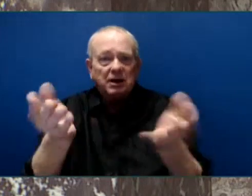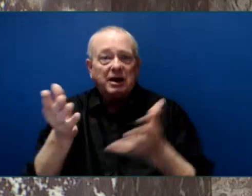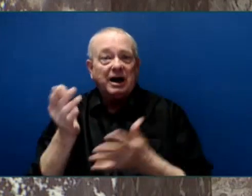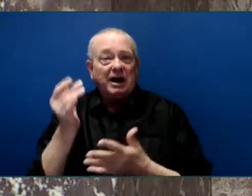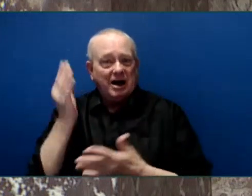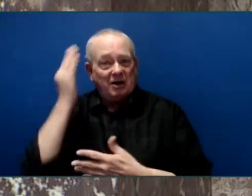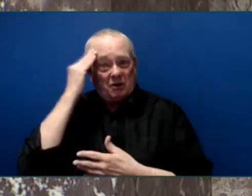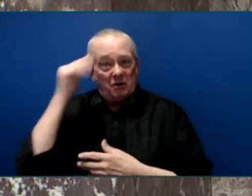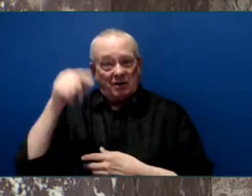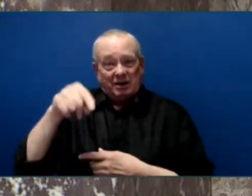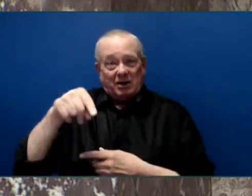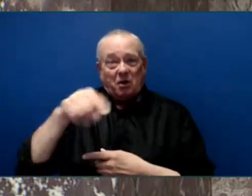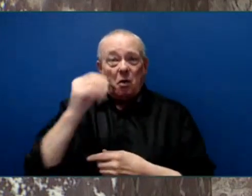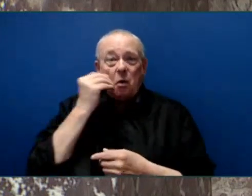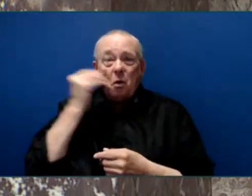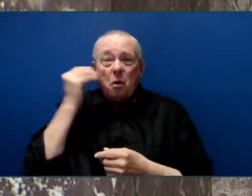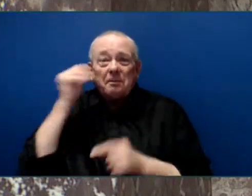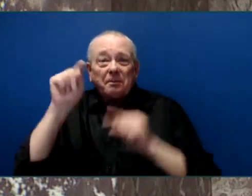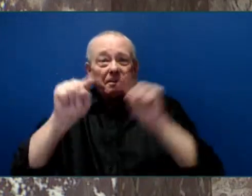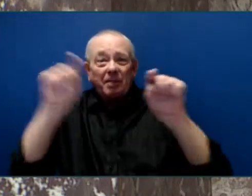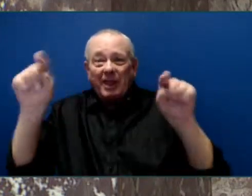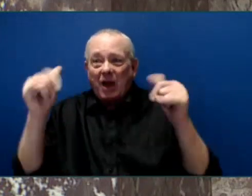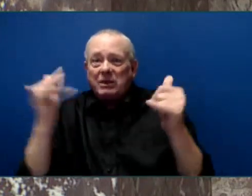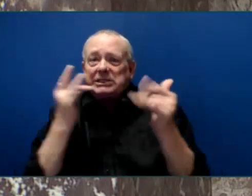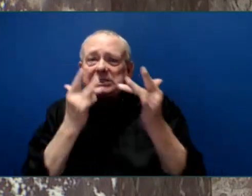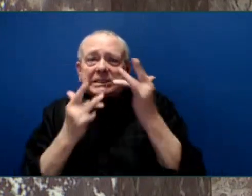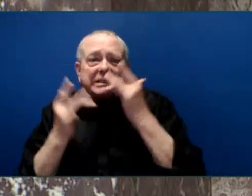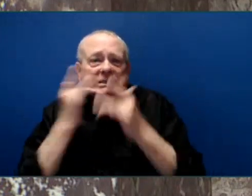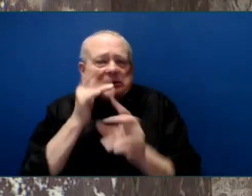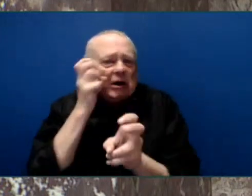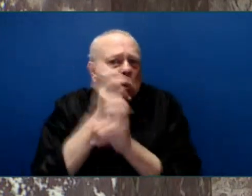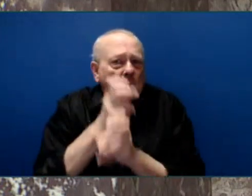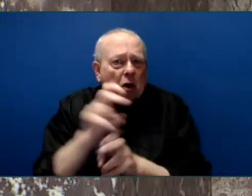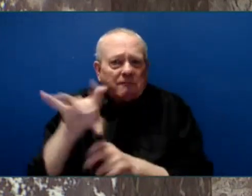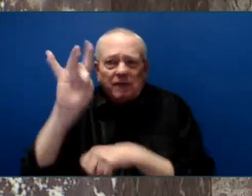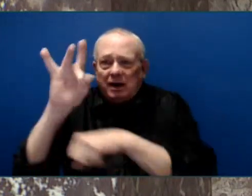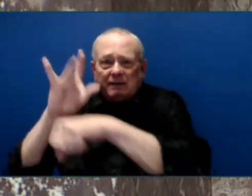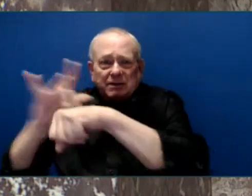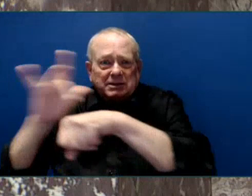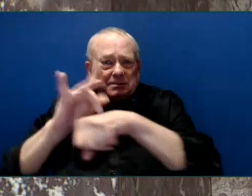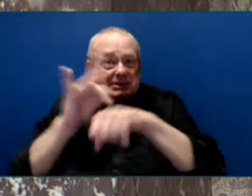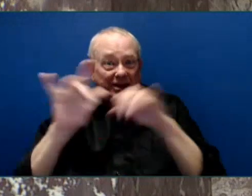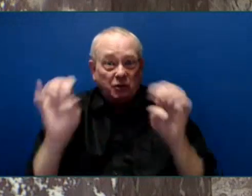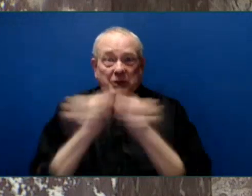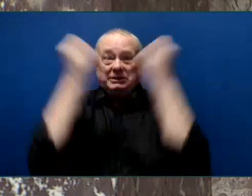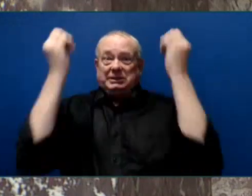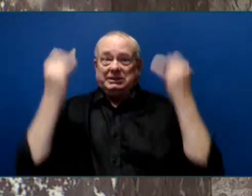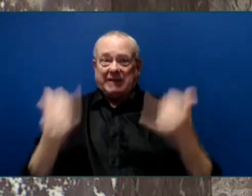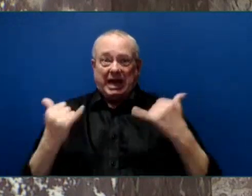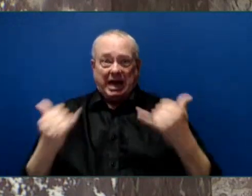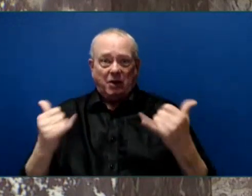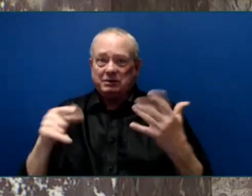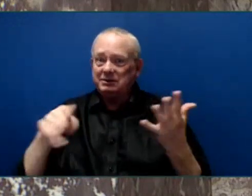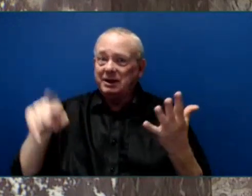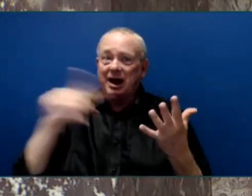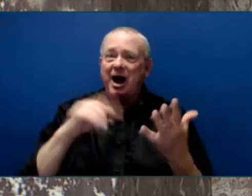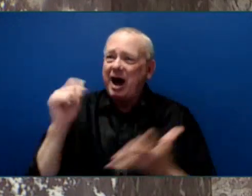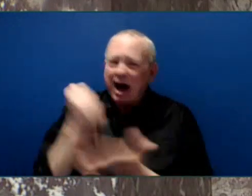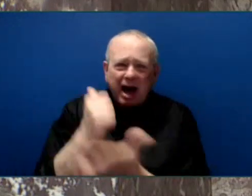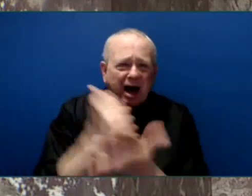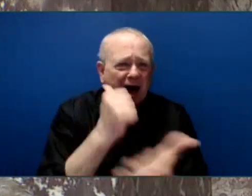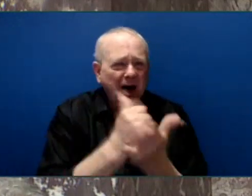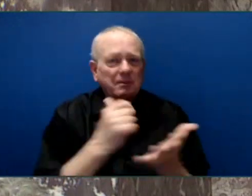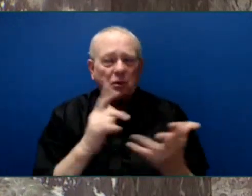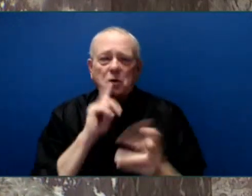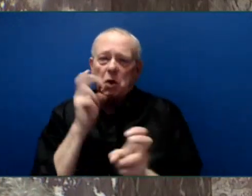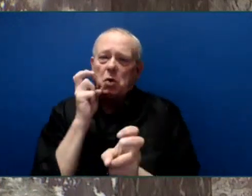best we can. And I should remind the member that we as a province step in, BC Housing steps in to